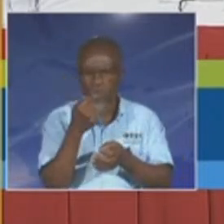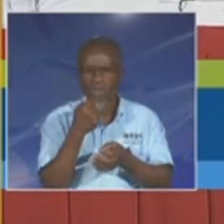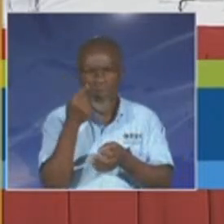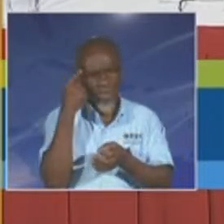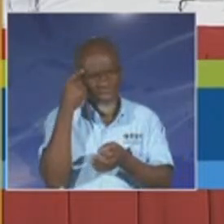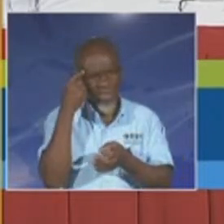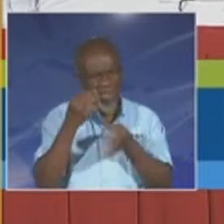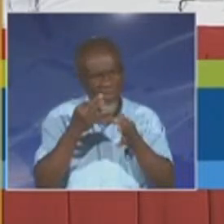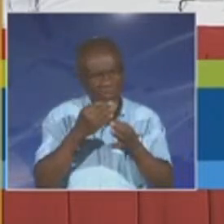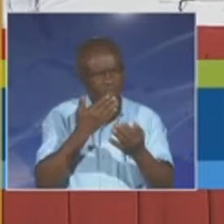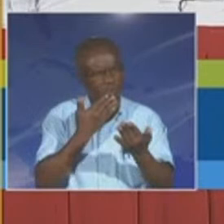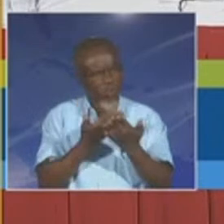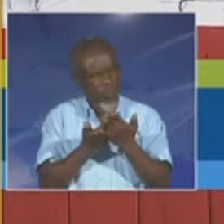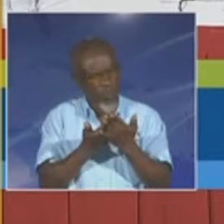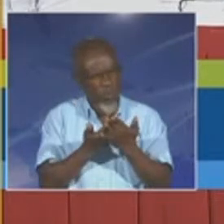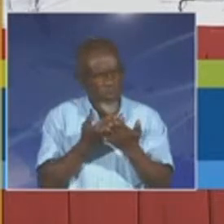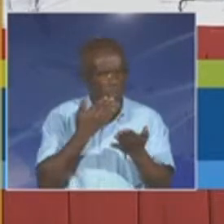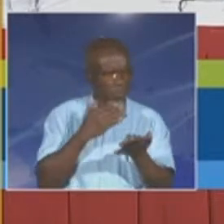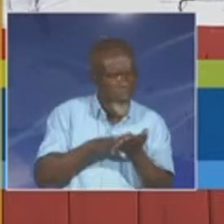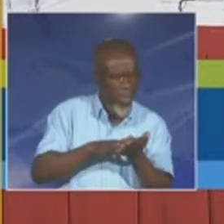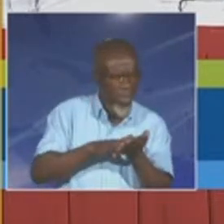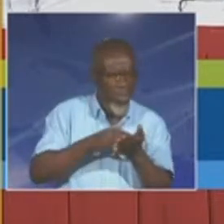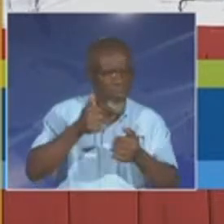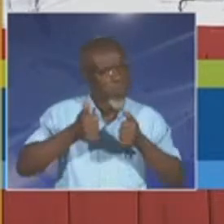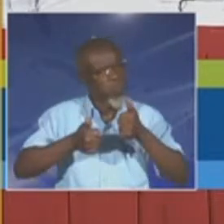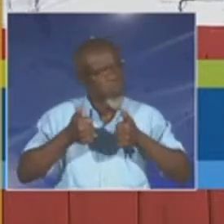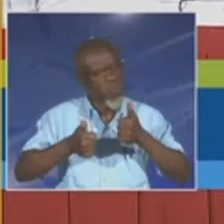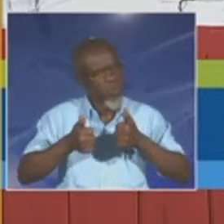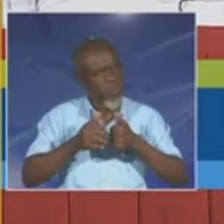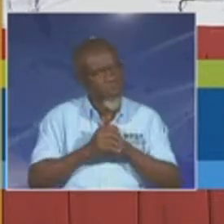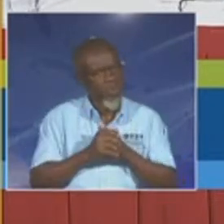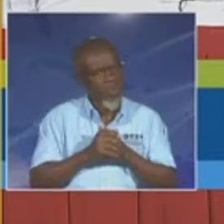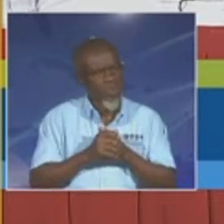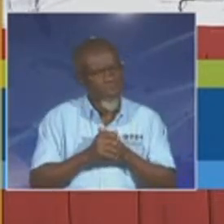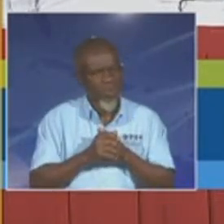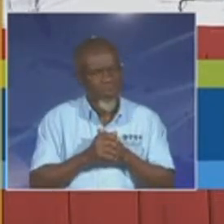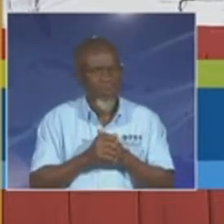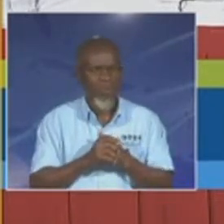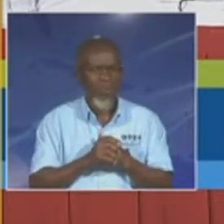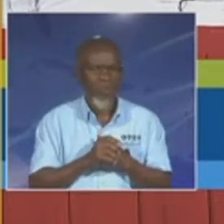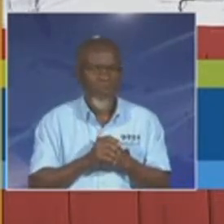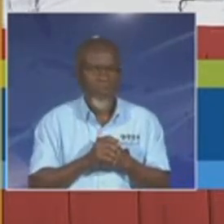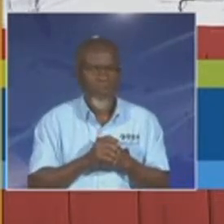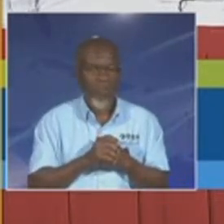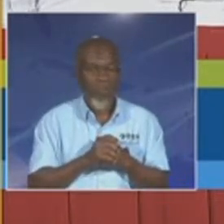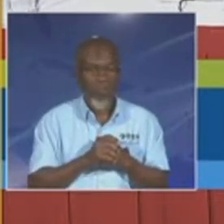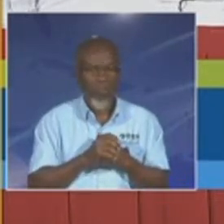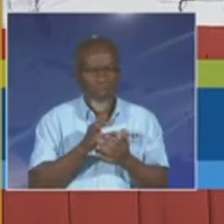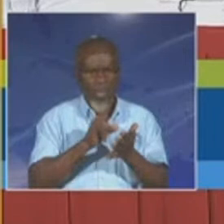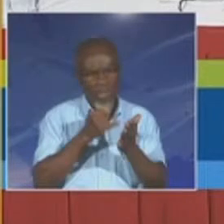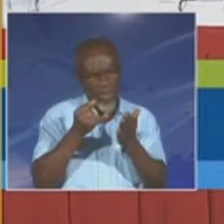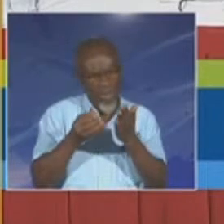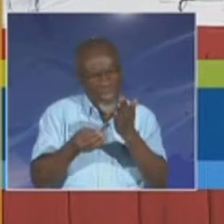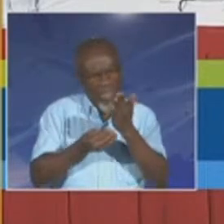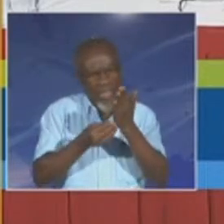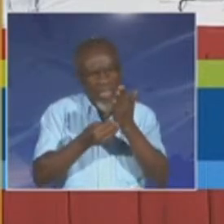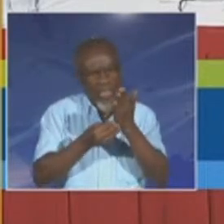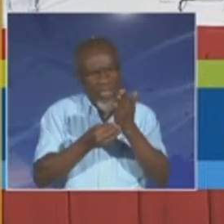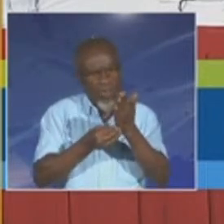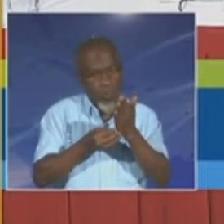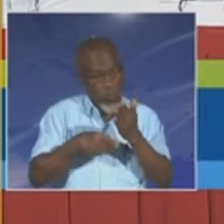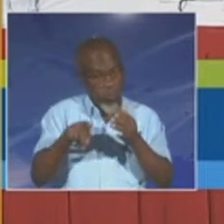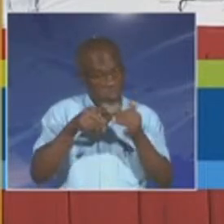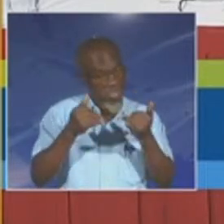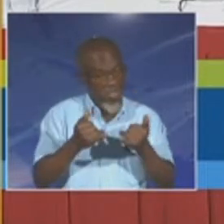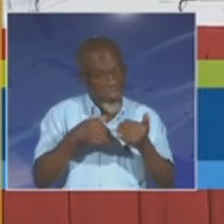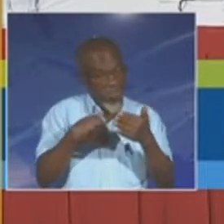you. Hi. Yeah, so sorry, Dr. sorry. Silmana, just before you go, so just to underscore, we are not endemic for